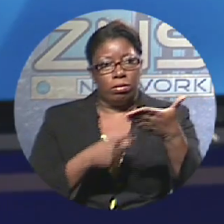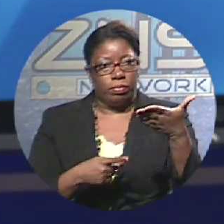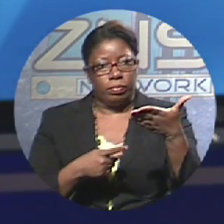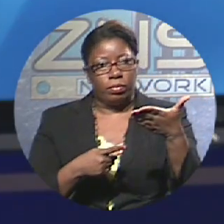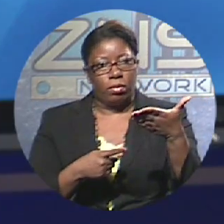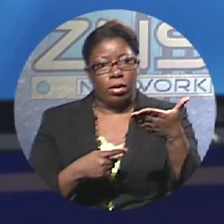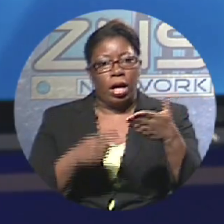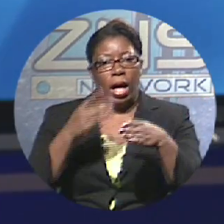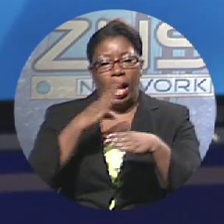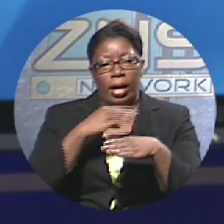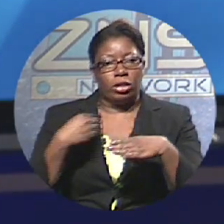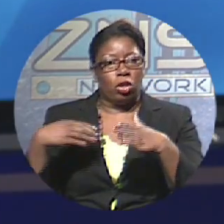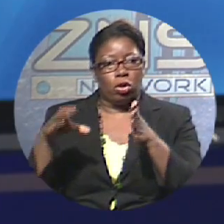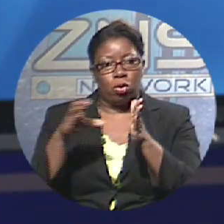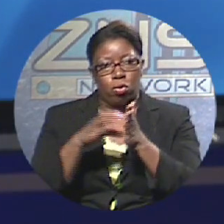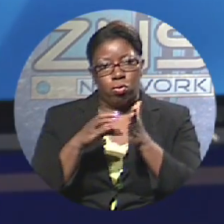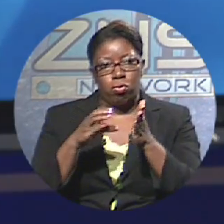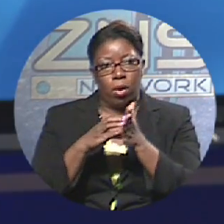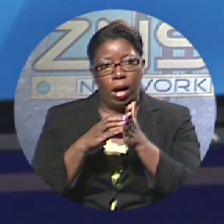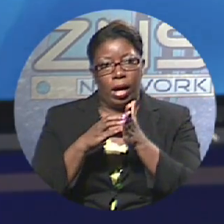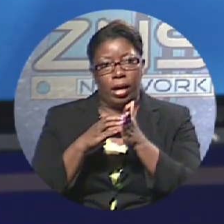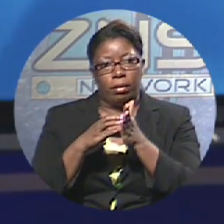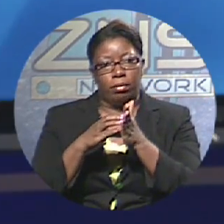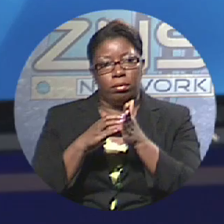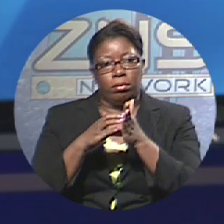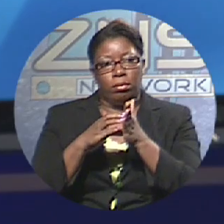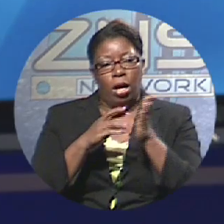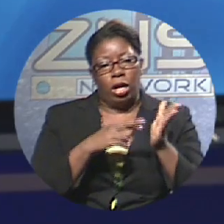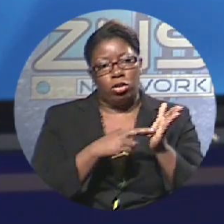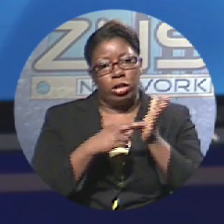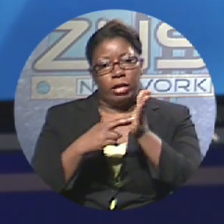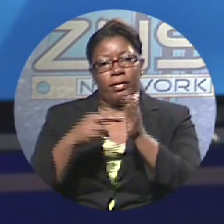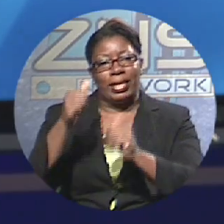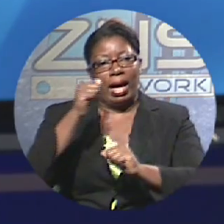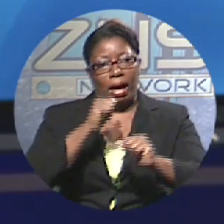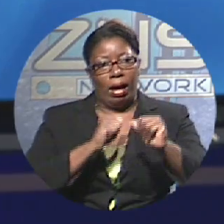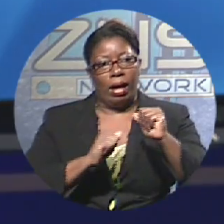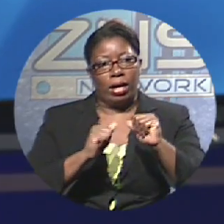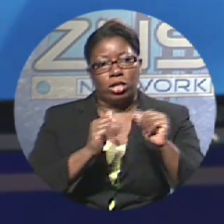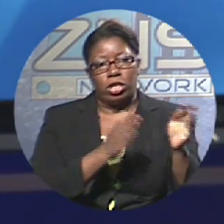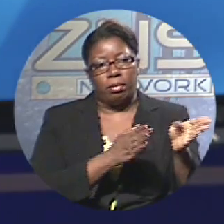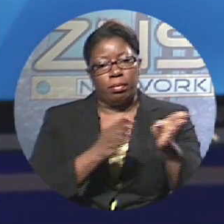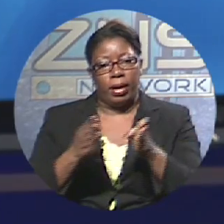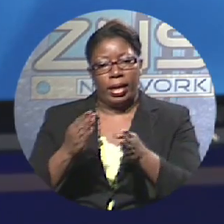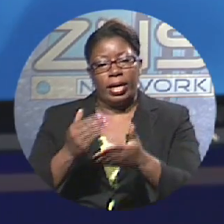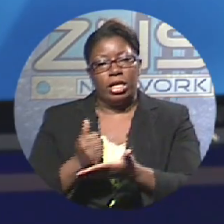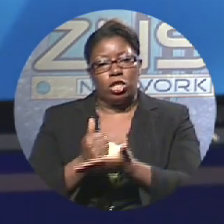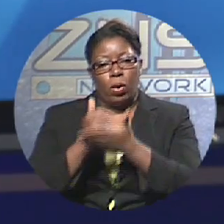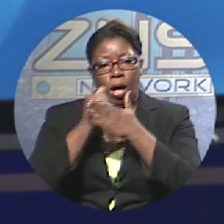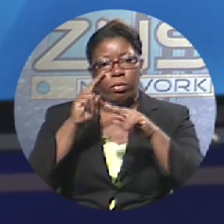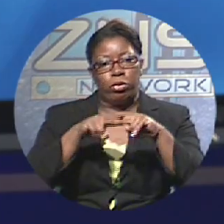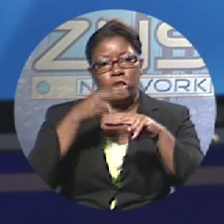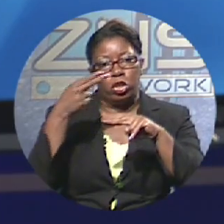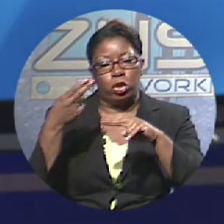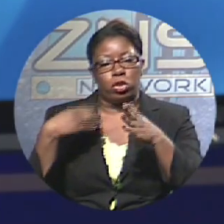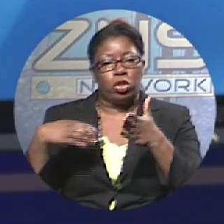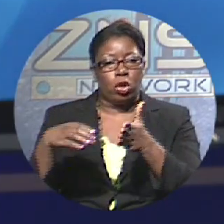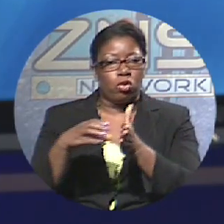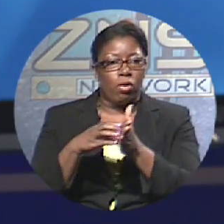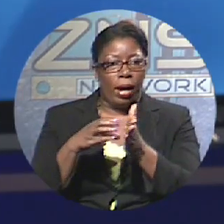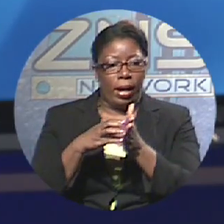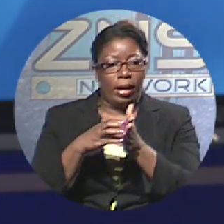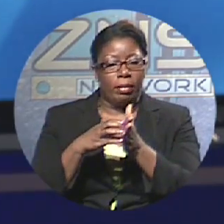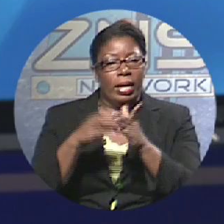Oppression, and Crime has revealed a strategic 7-point action plan it believes will help curb the rising crime rate. The plan